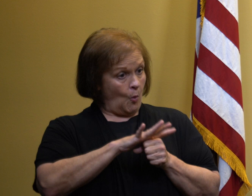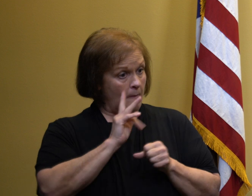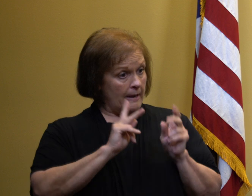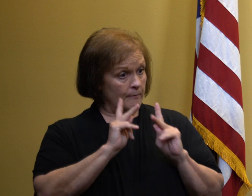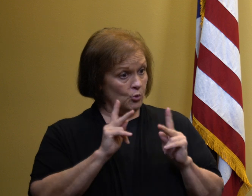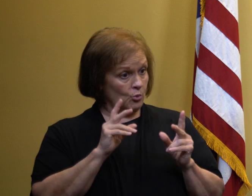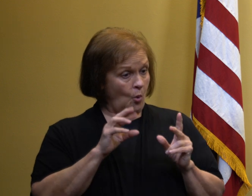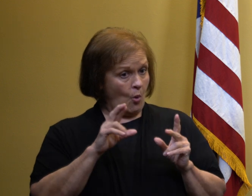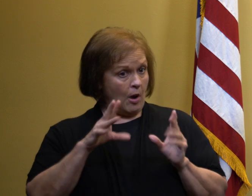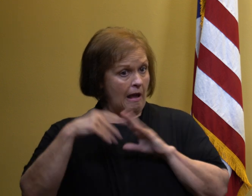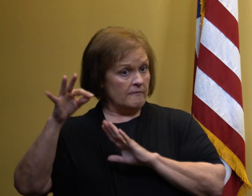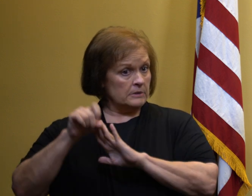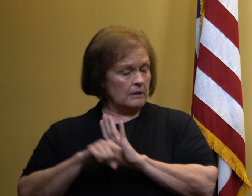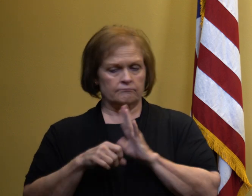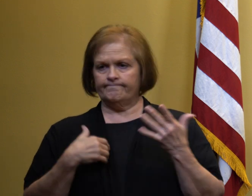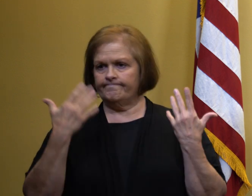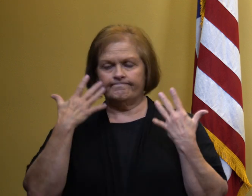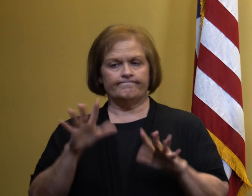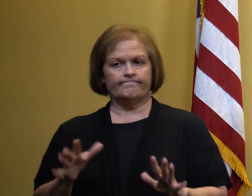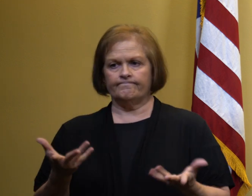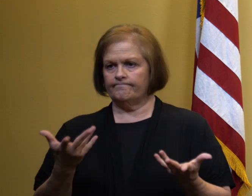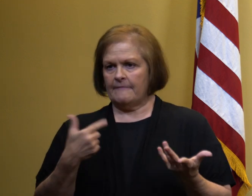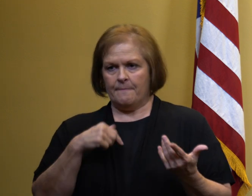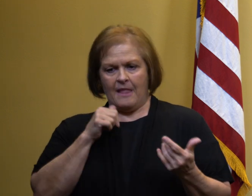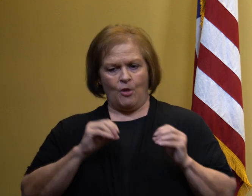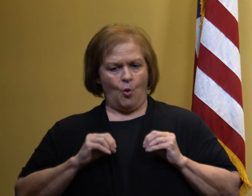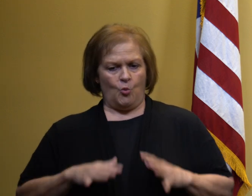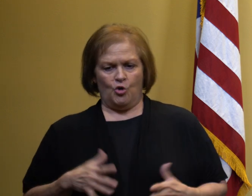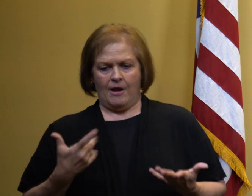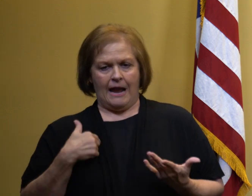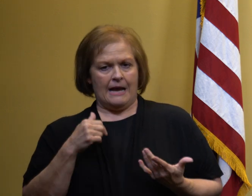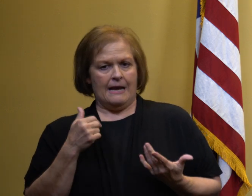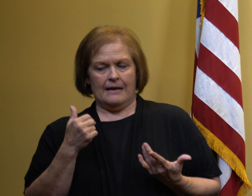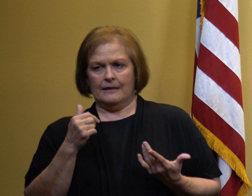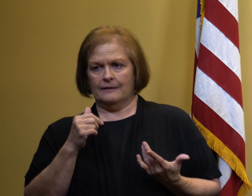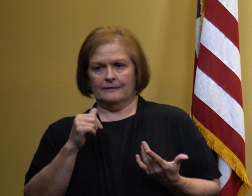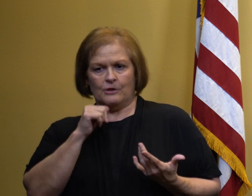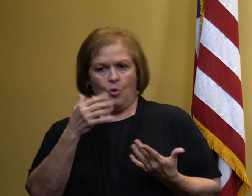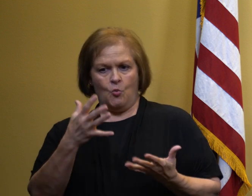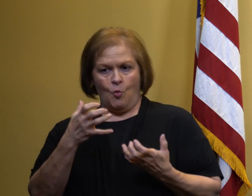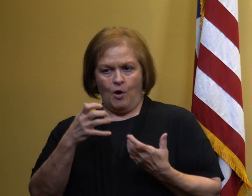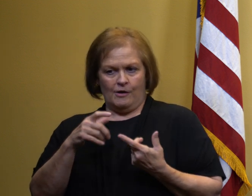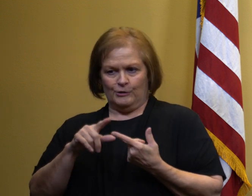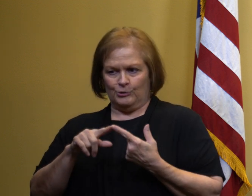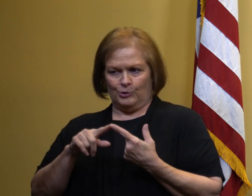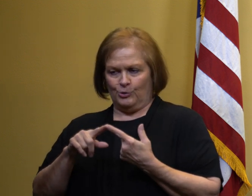coming in? I am not able to give you that information. I am not the owner, and I do not want to